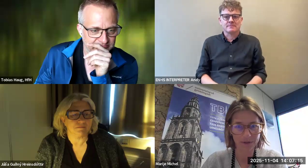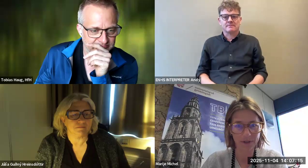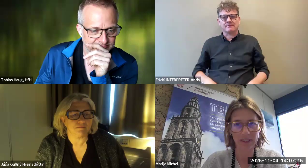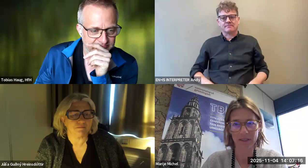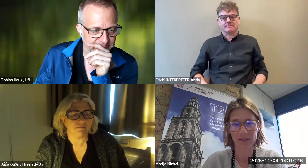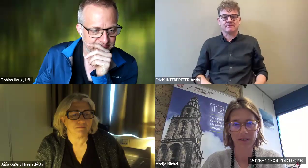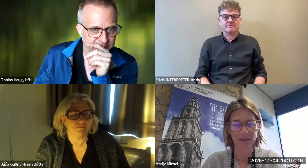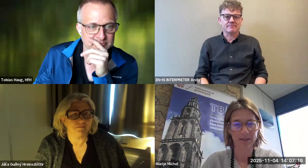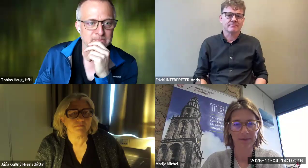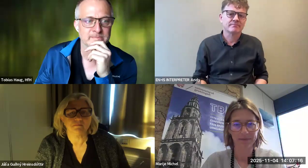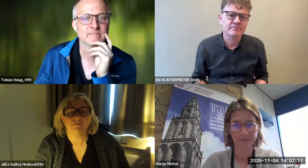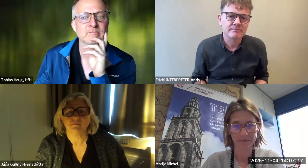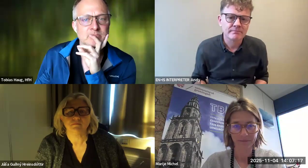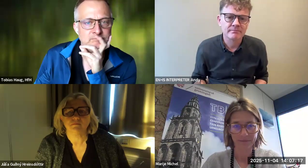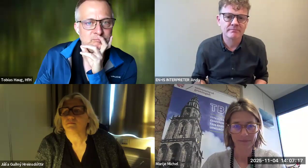this one.